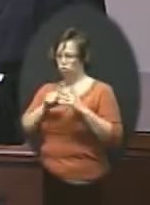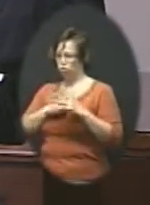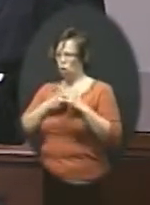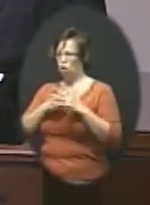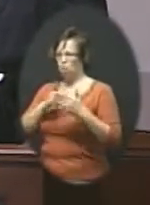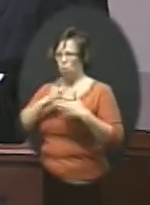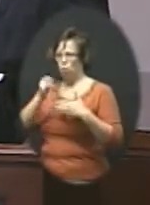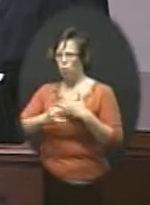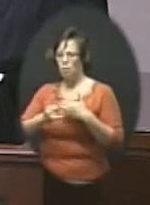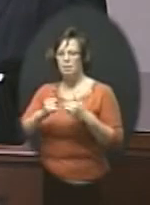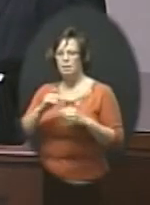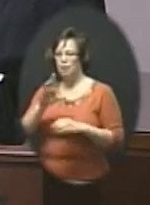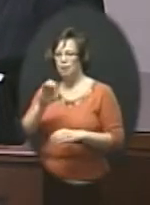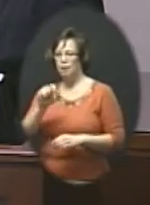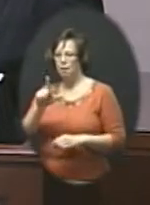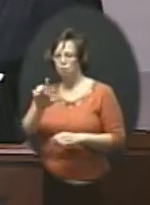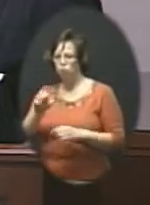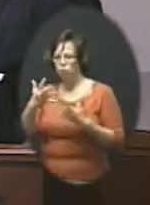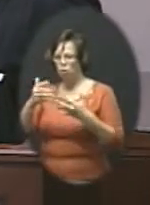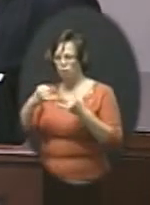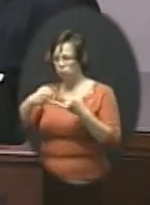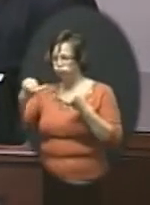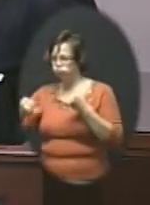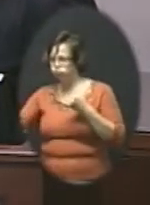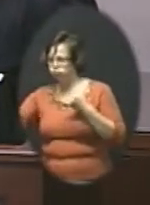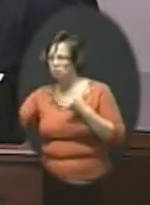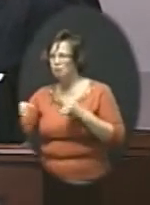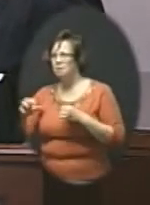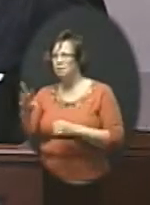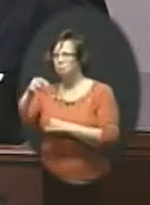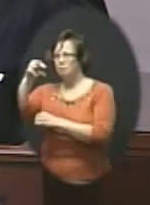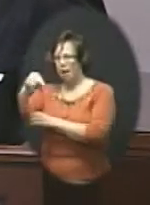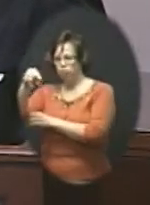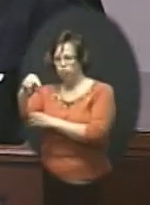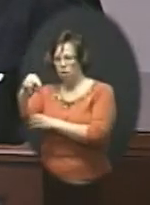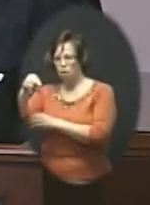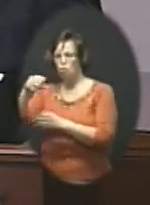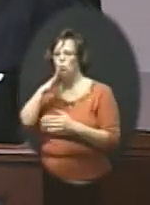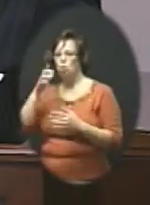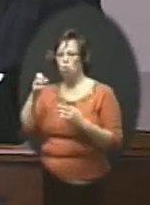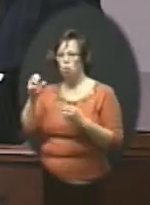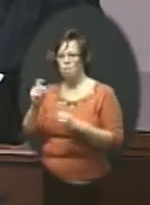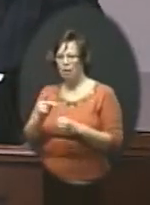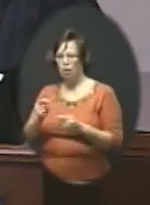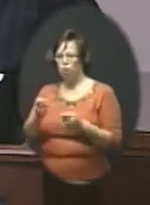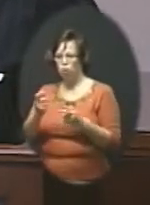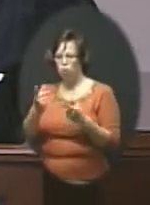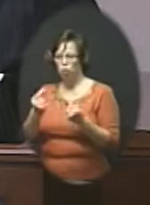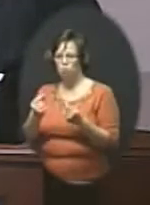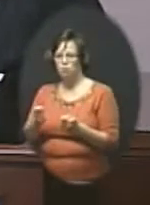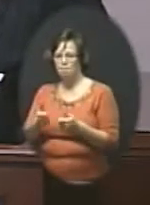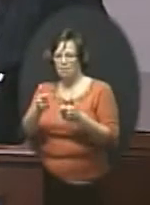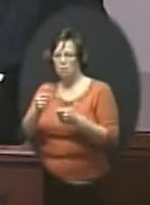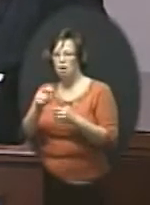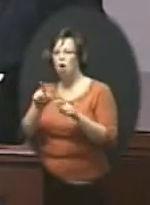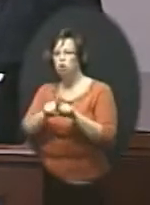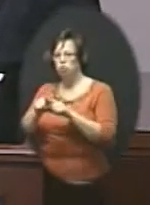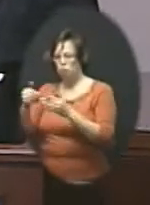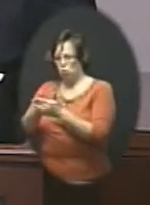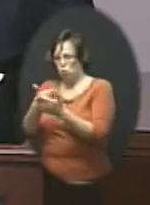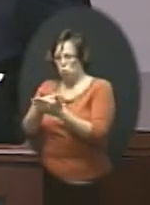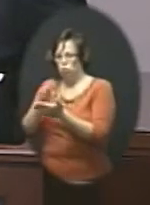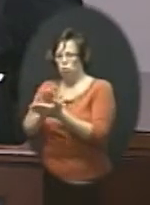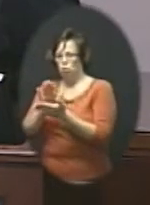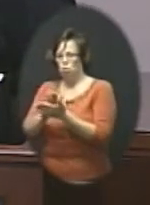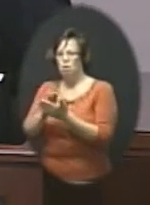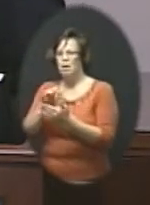got the cable run. The mounts are already there. We'll go back in and do those immediately as well as Millbrook. Then we've got some schools that there